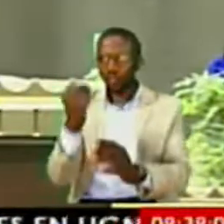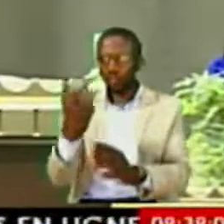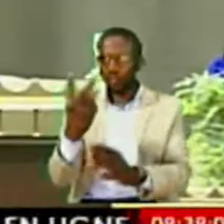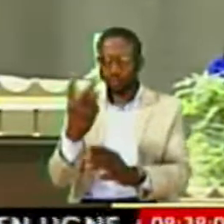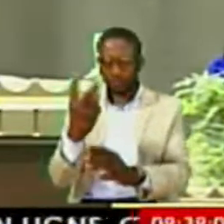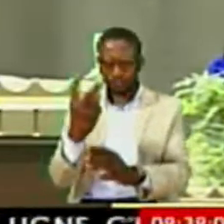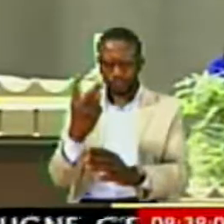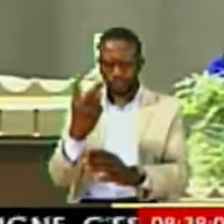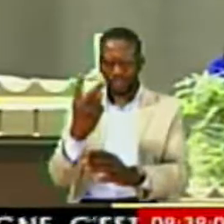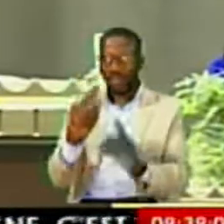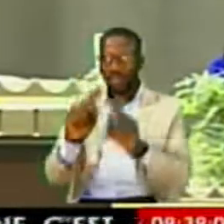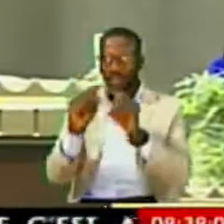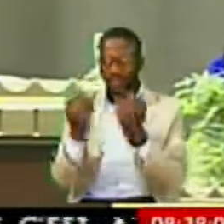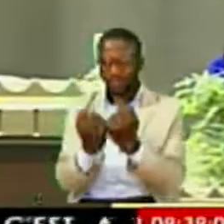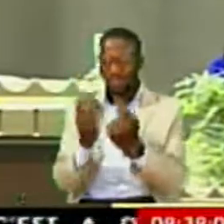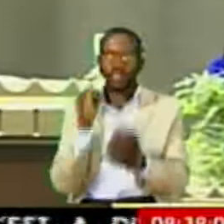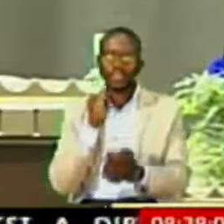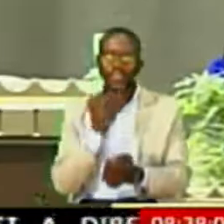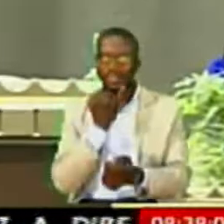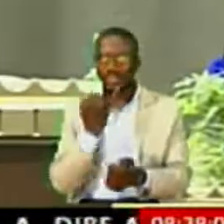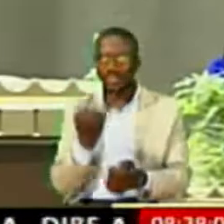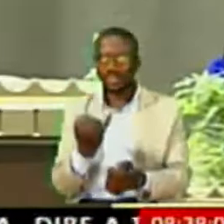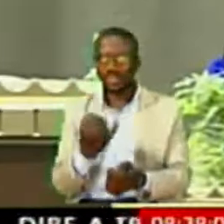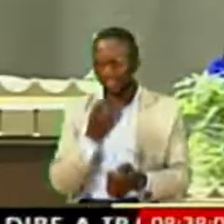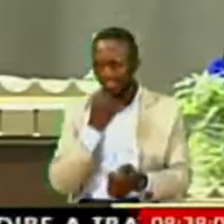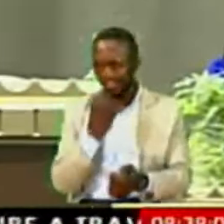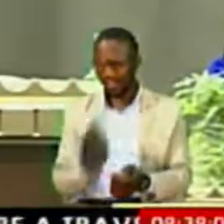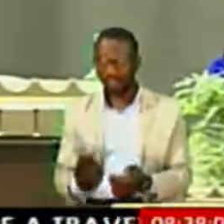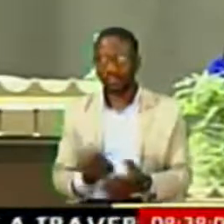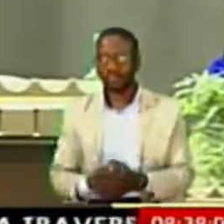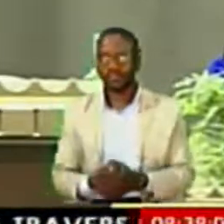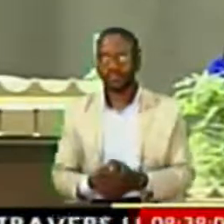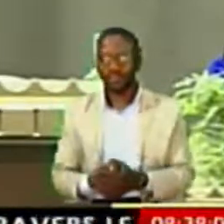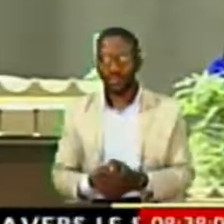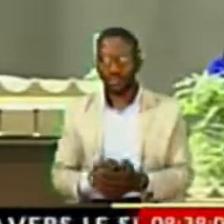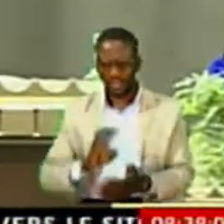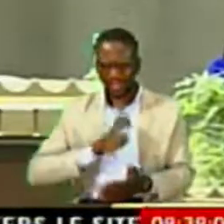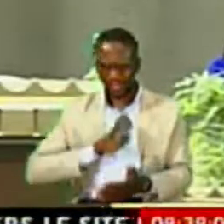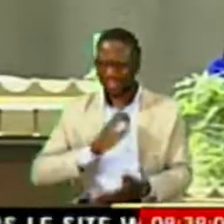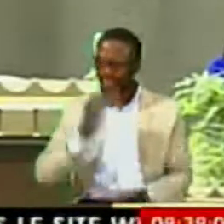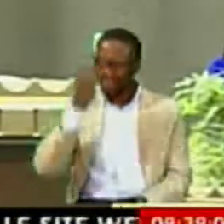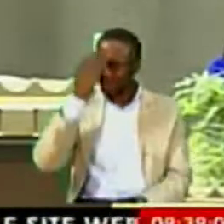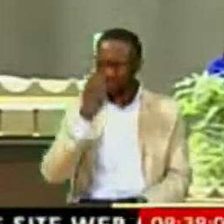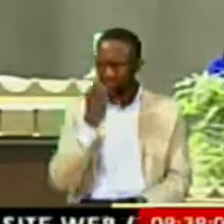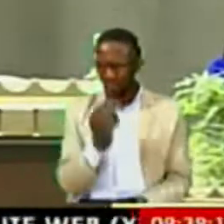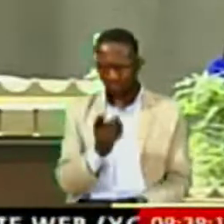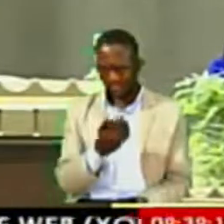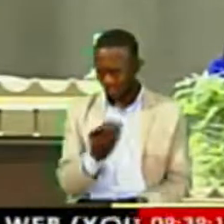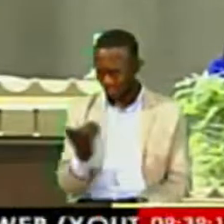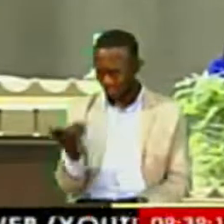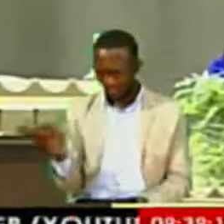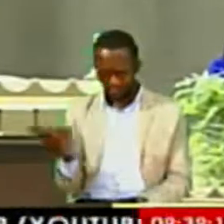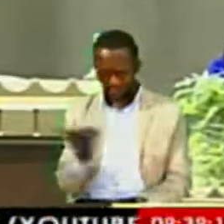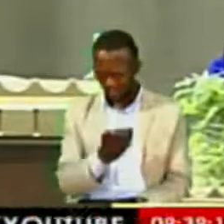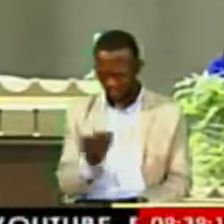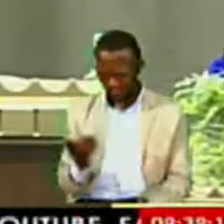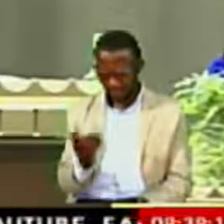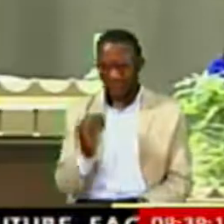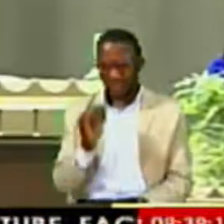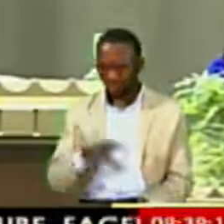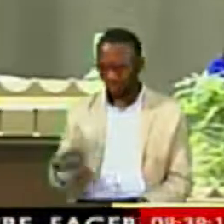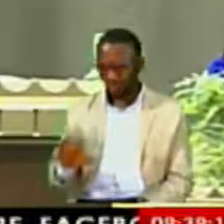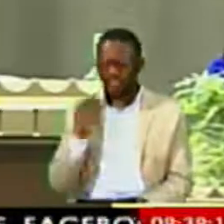Élie savait que les enfants d'Israël avaient renversé l'autel de Dieu. Elijah knew the children of Israel have thrown down the altar.